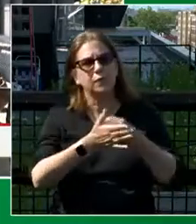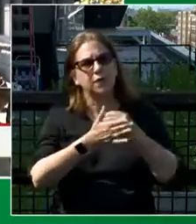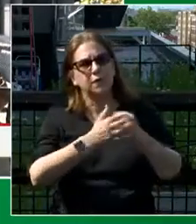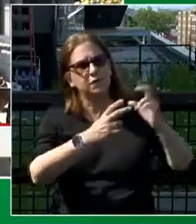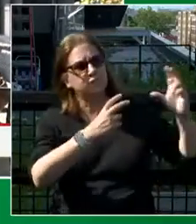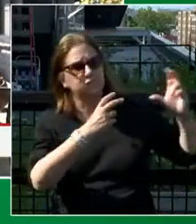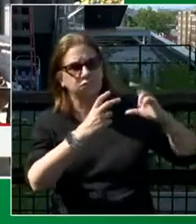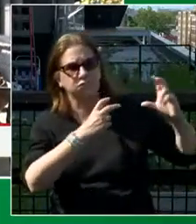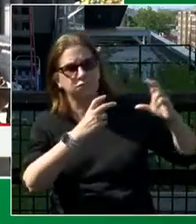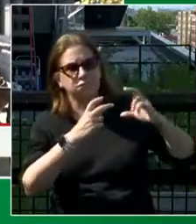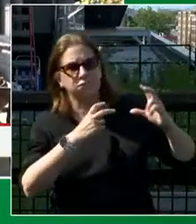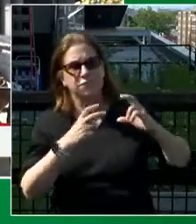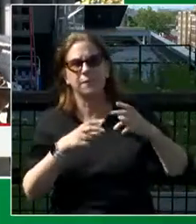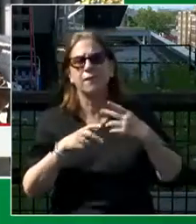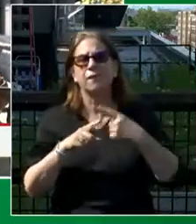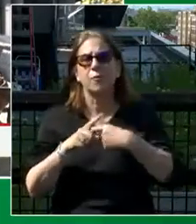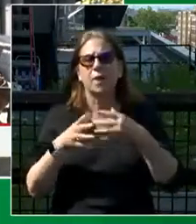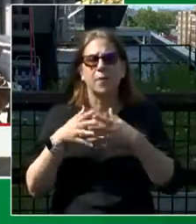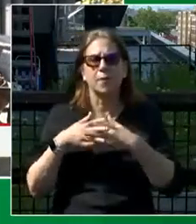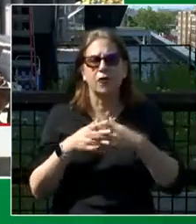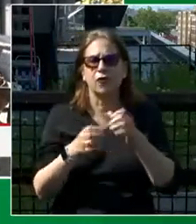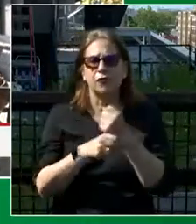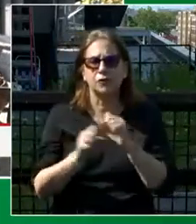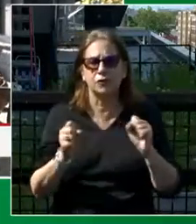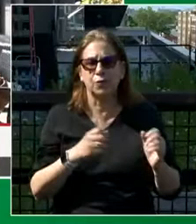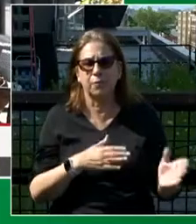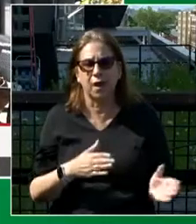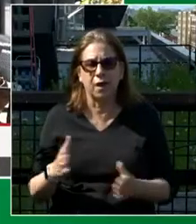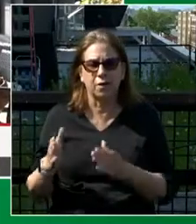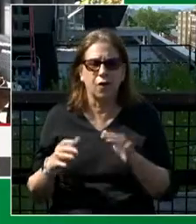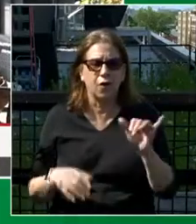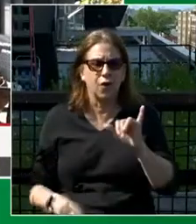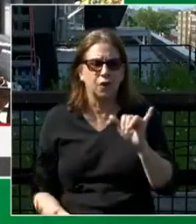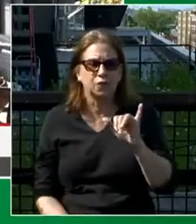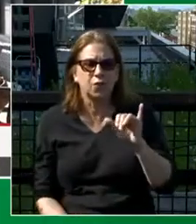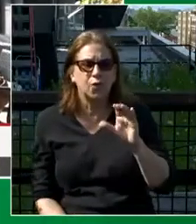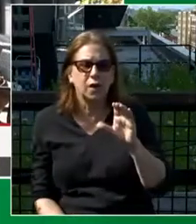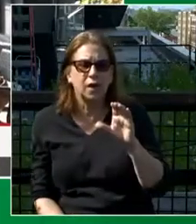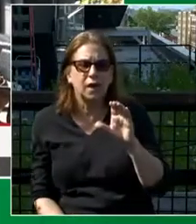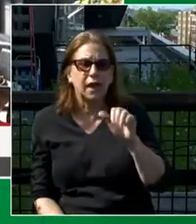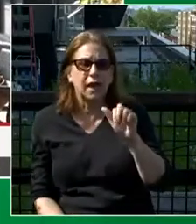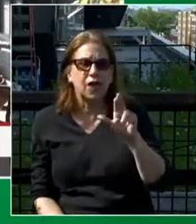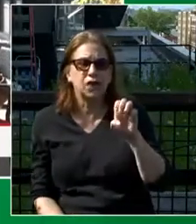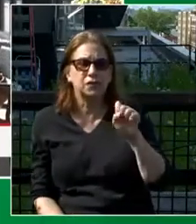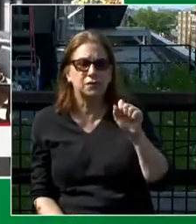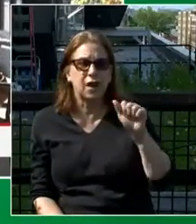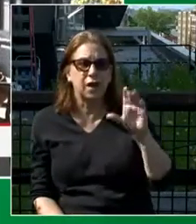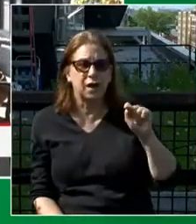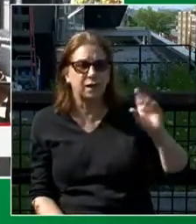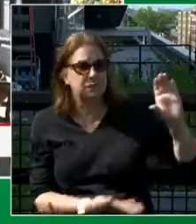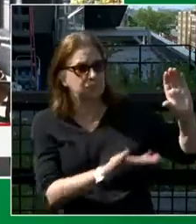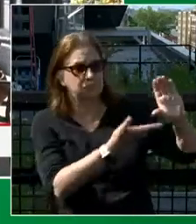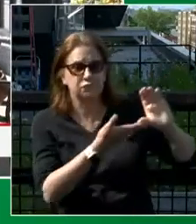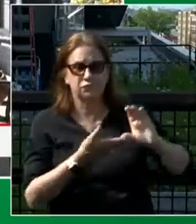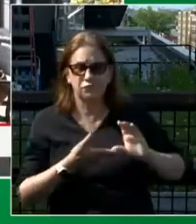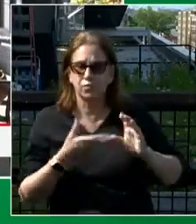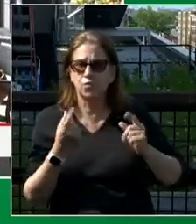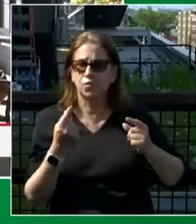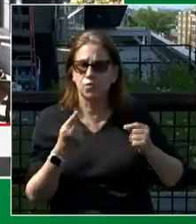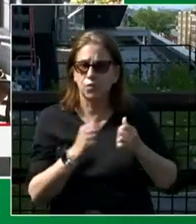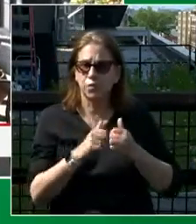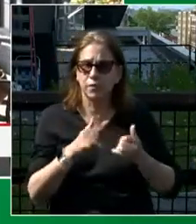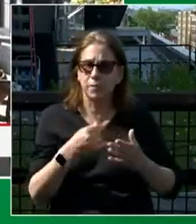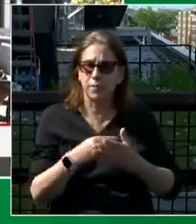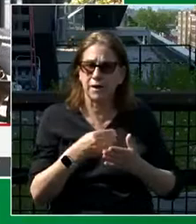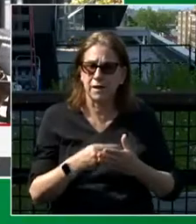the funds that made us whole from the CARES Act. So make sure that you tune in on Thursday at 11 a.m. And we will have